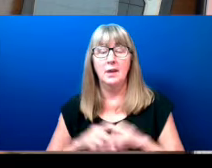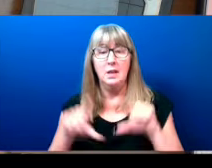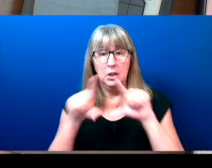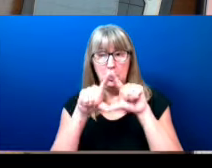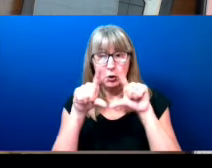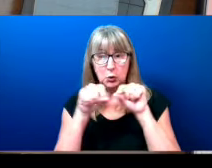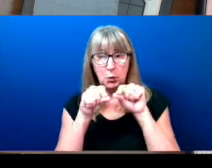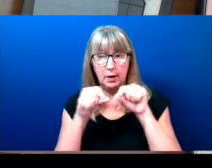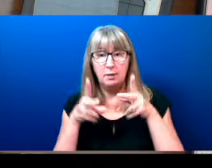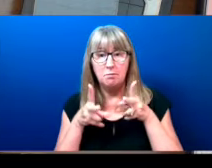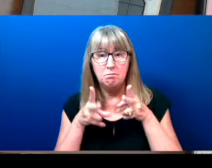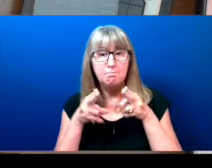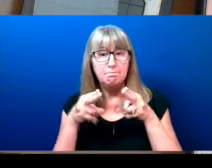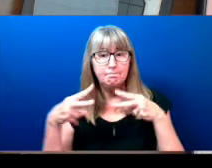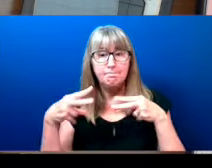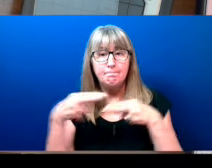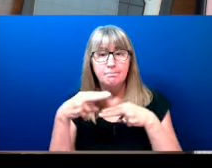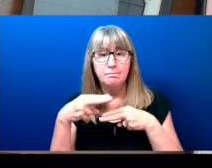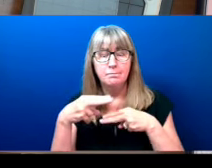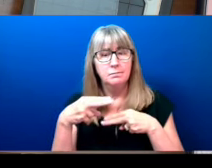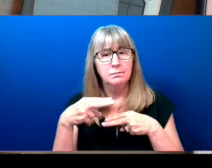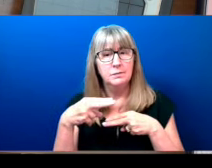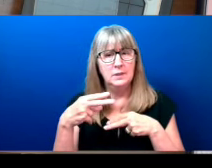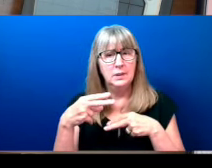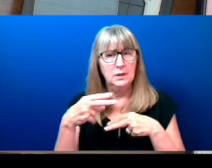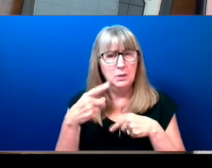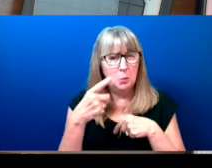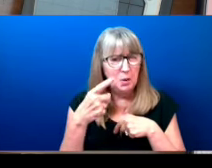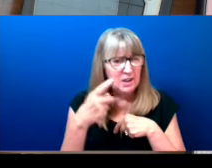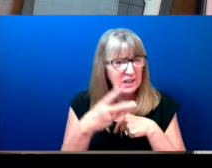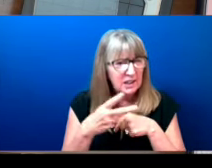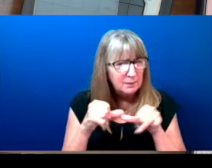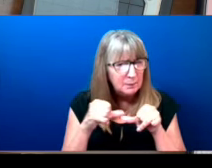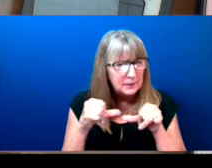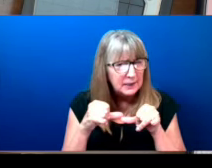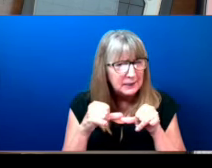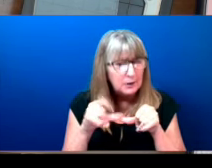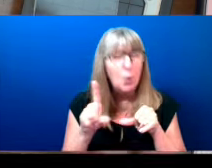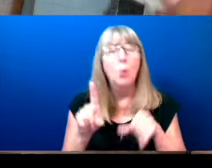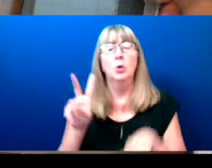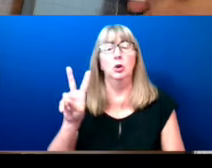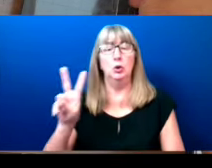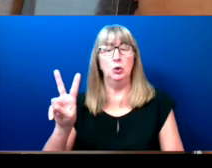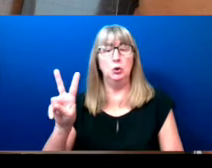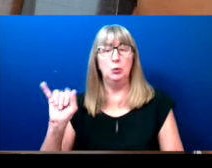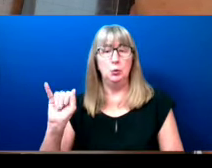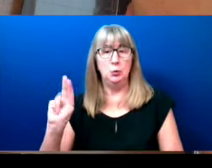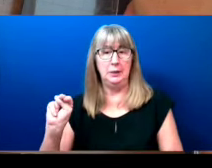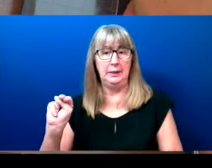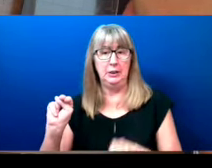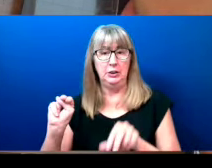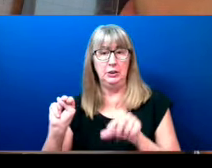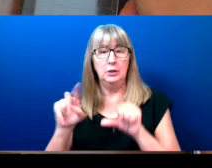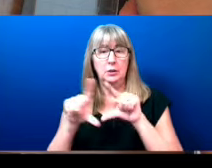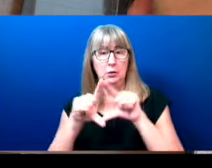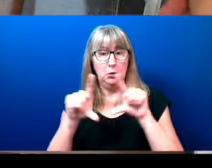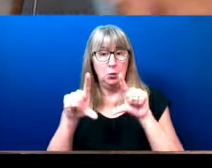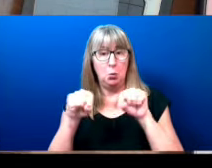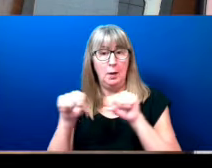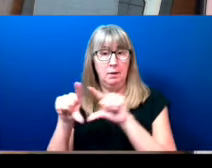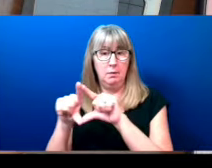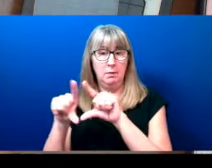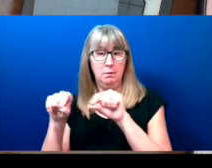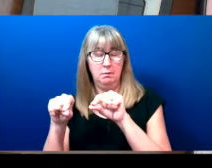I cut 1.5 inch squares. I believe they might be 2 inches. Let me just check real quick. Oh,